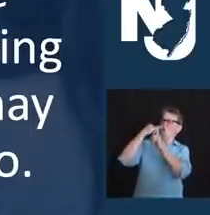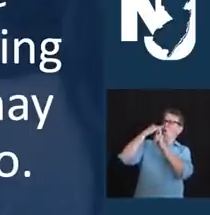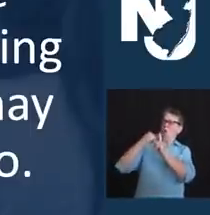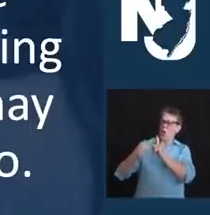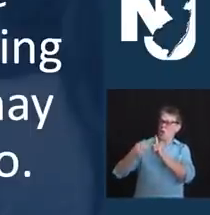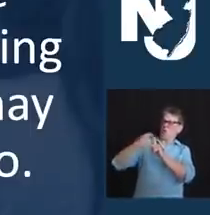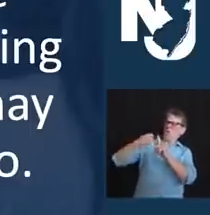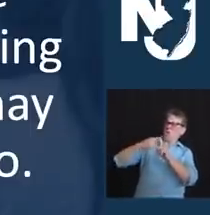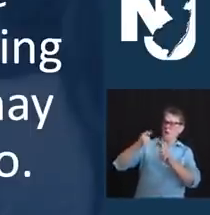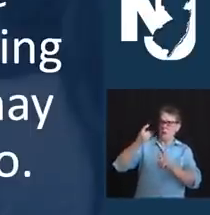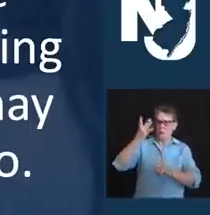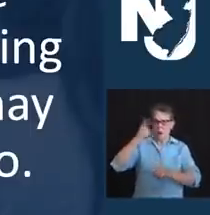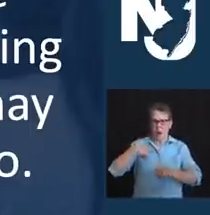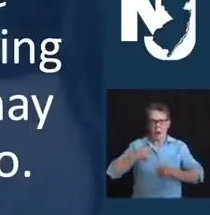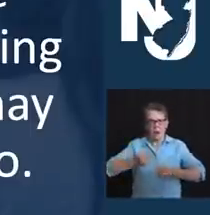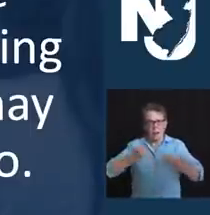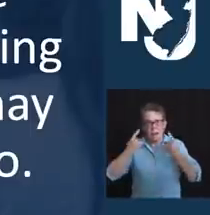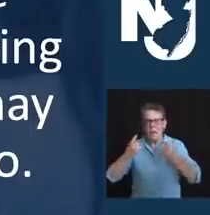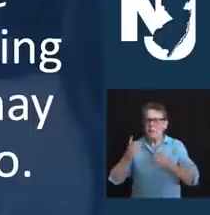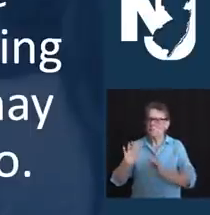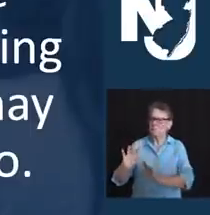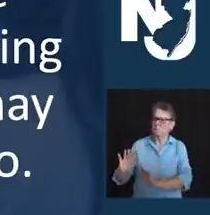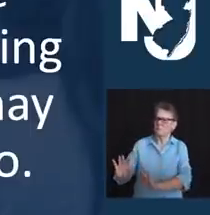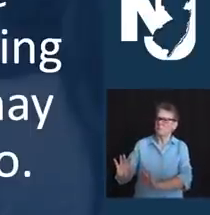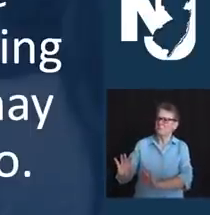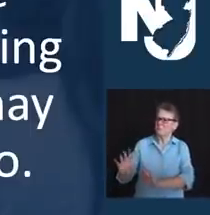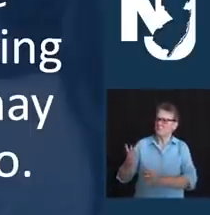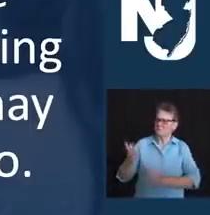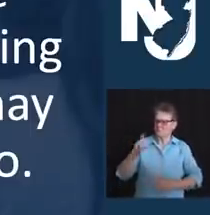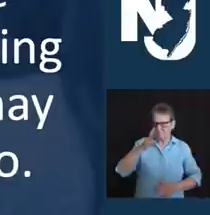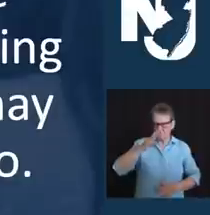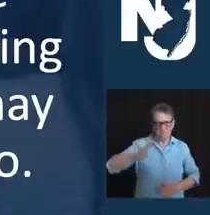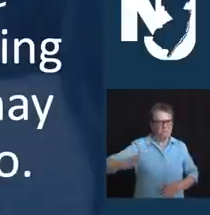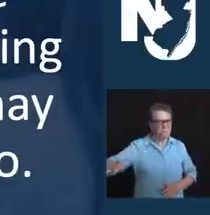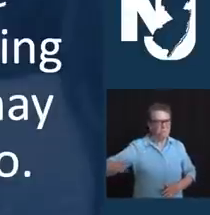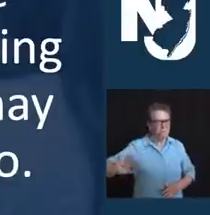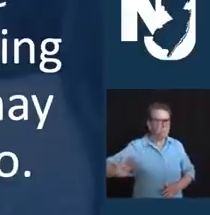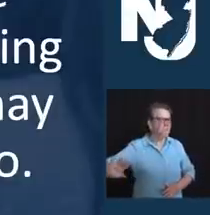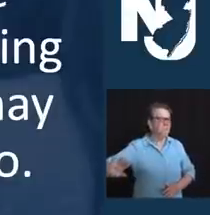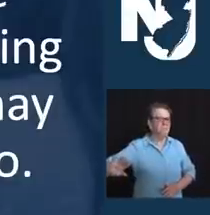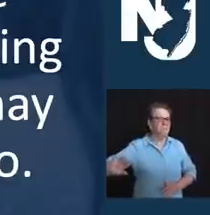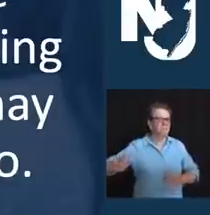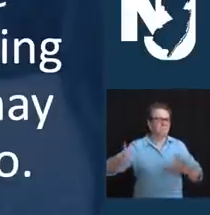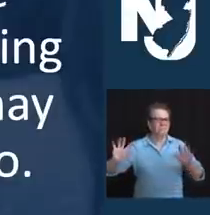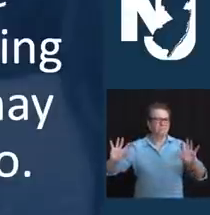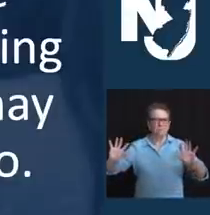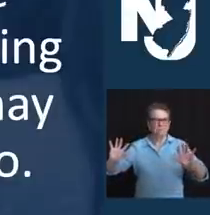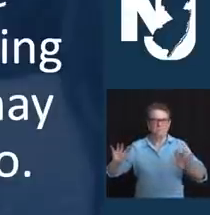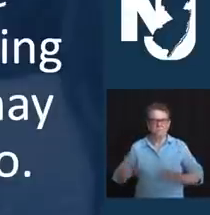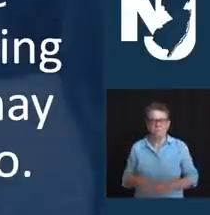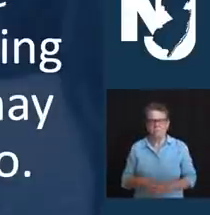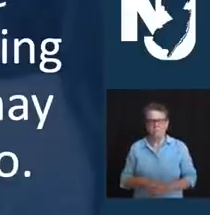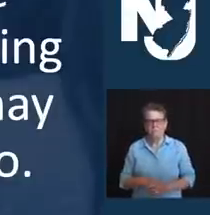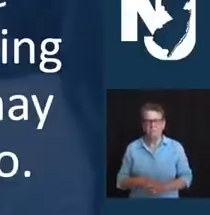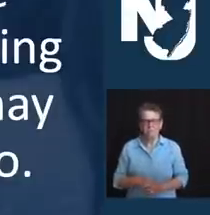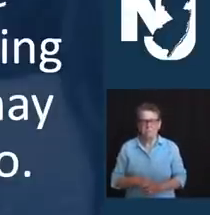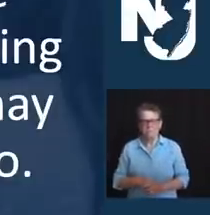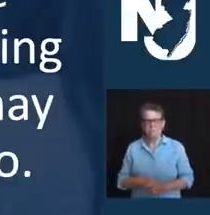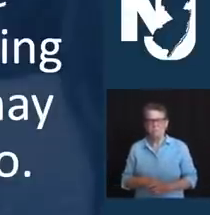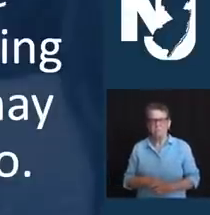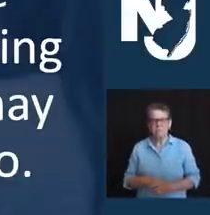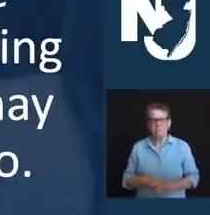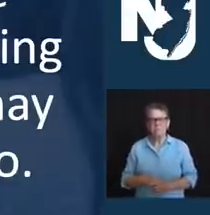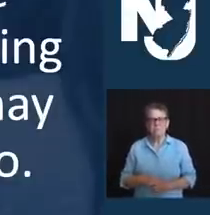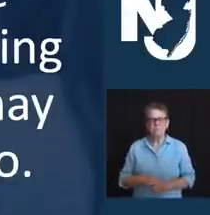So we don't want to hear about it, and there will be consequences. Mask-free shopping hours and not allowing people in who do